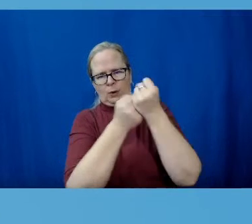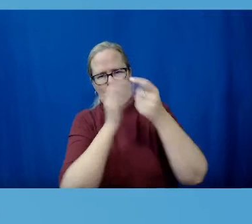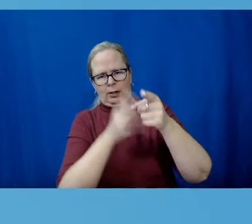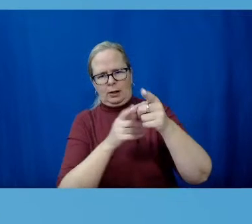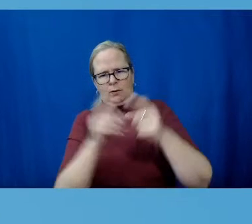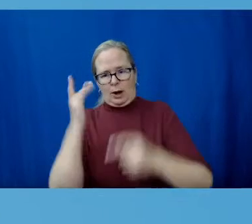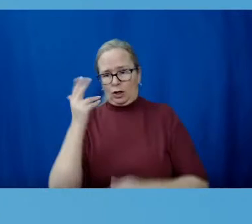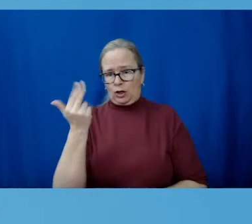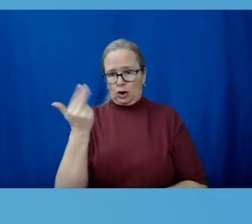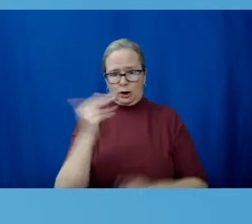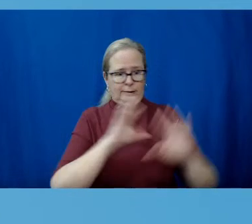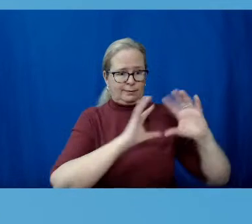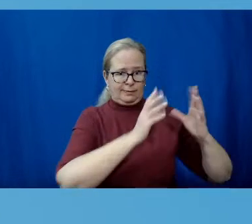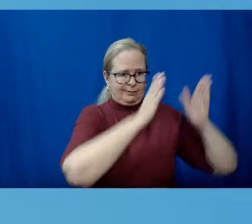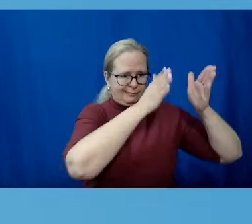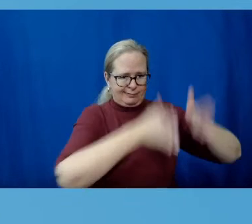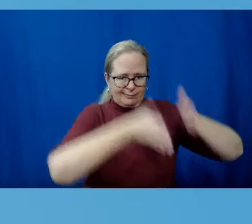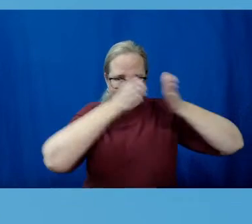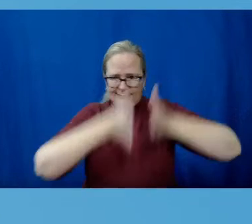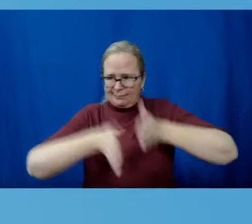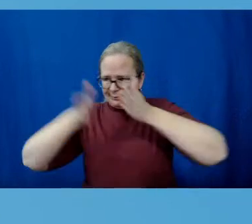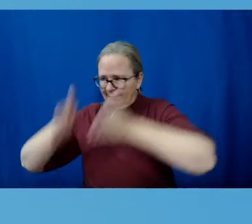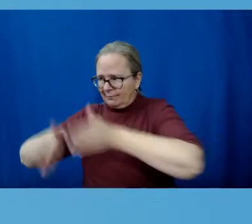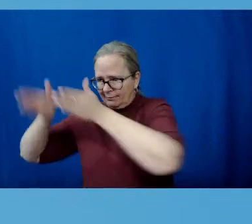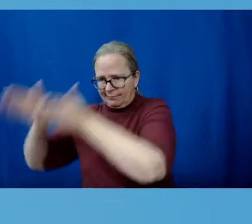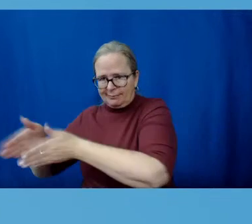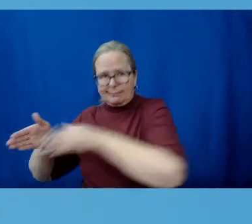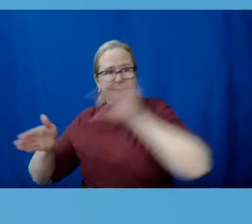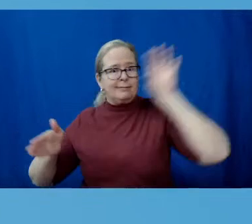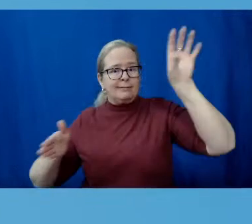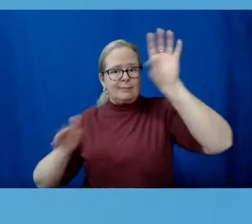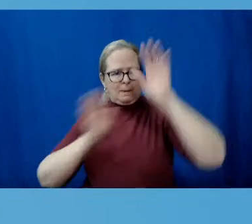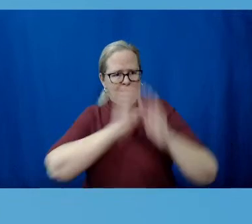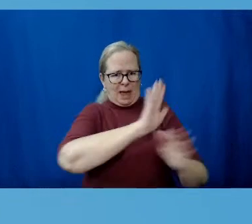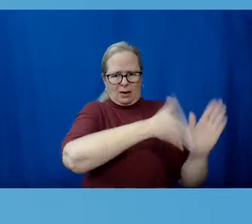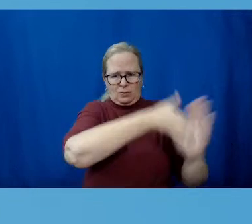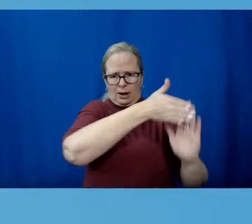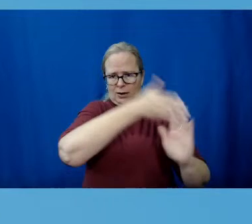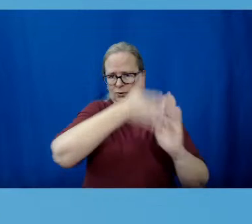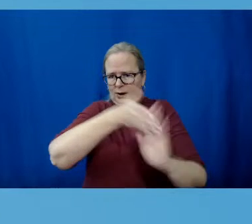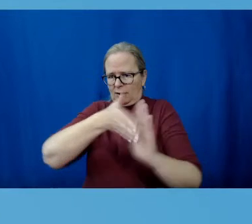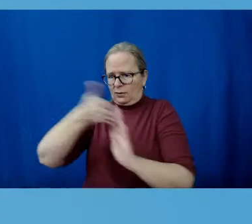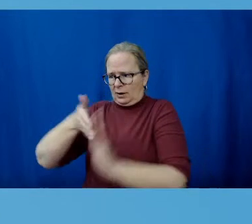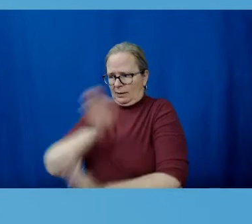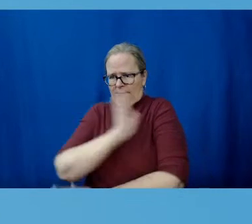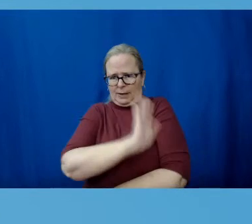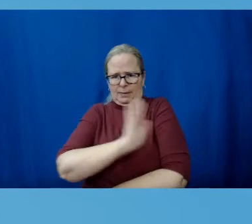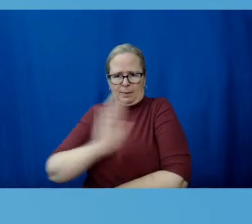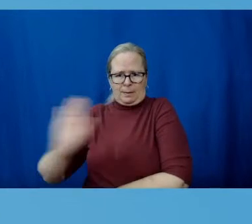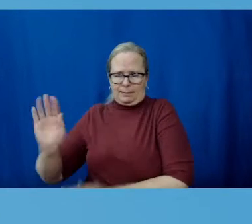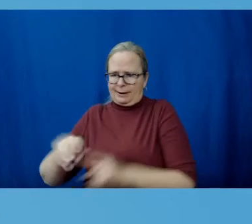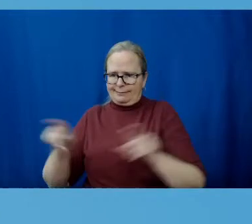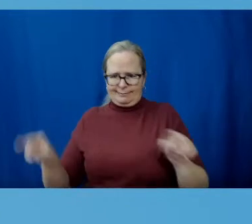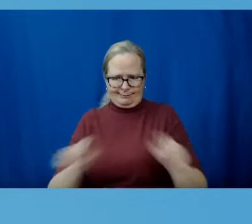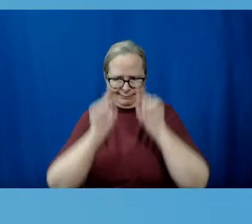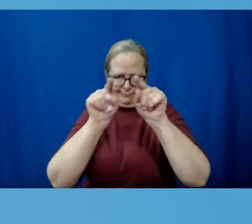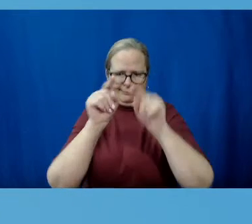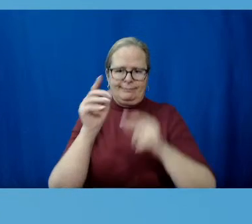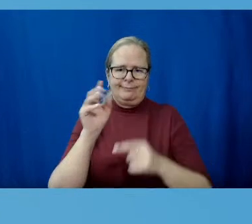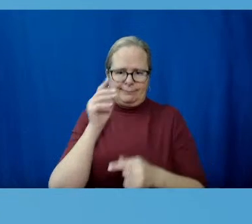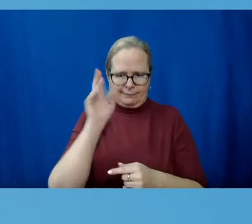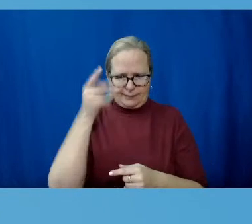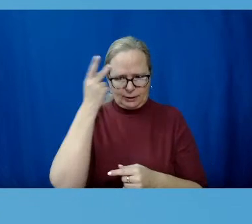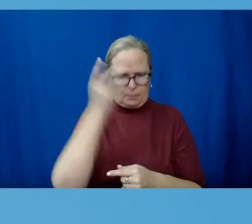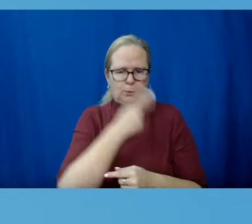But just to add very quickly, I think what people are really bothered about is the fact that, and I've heard some people say this to me, we seem to be at the mercy of